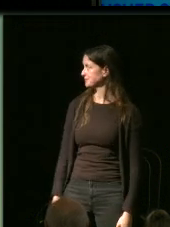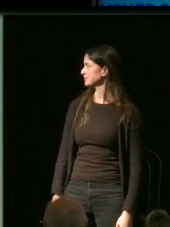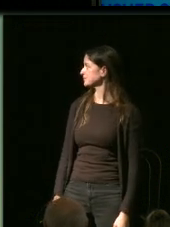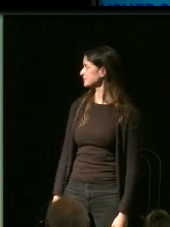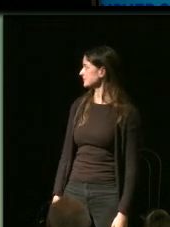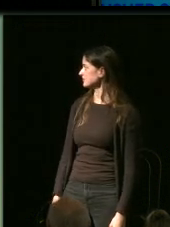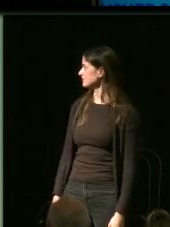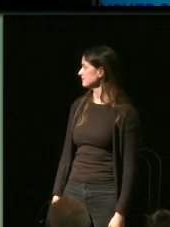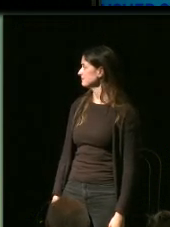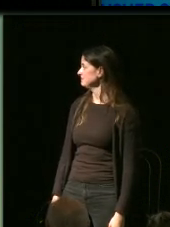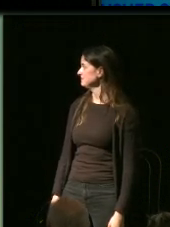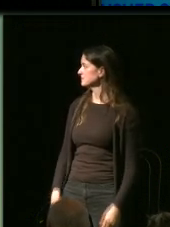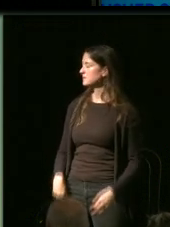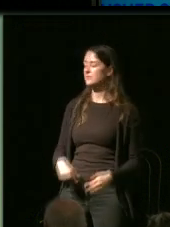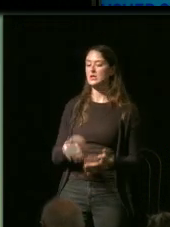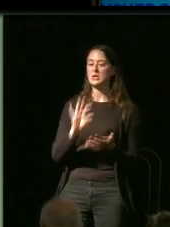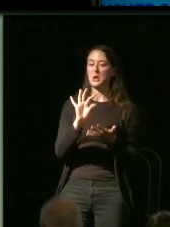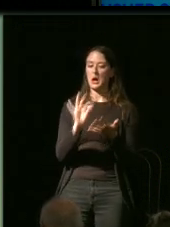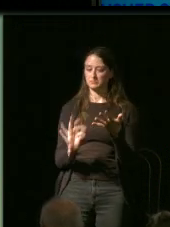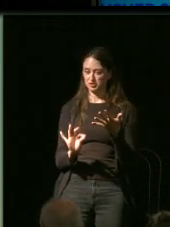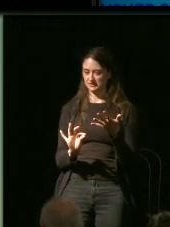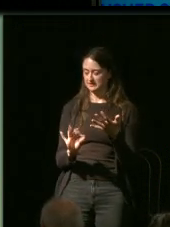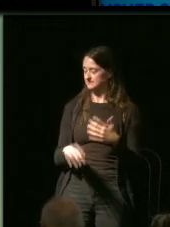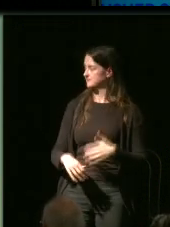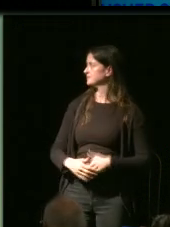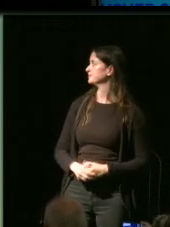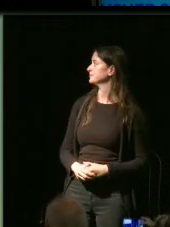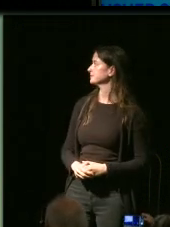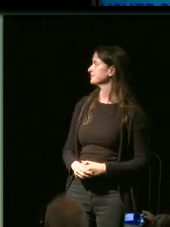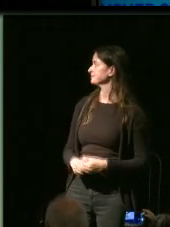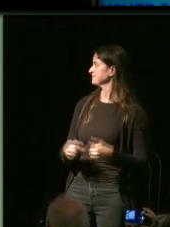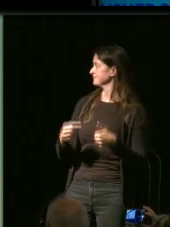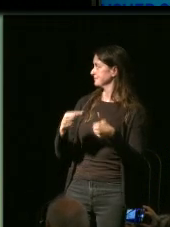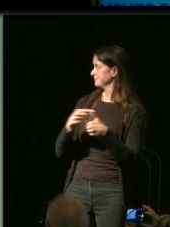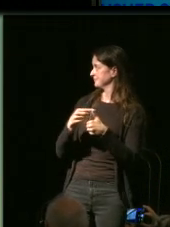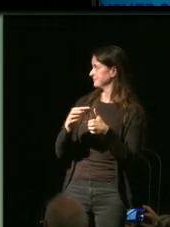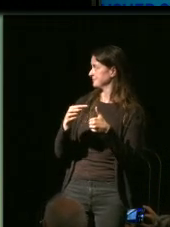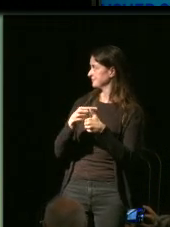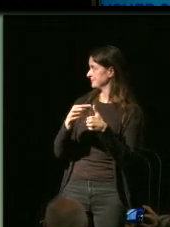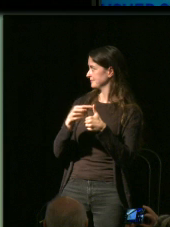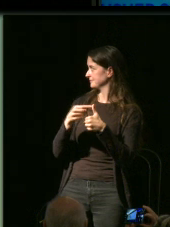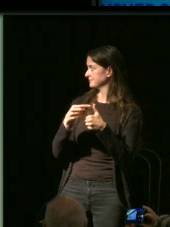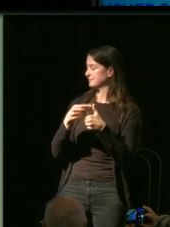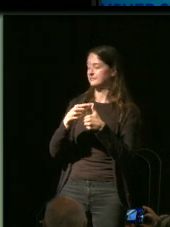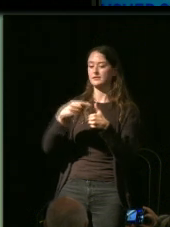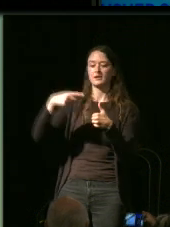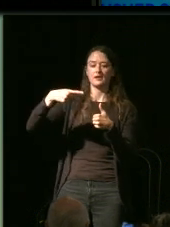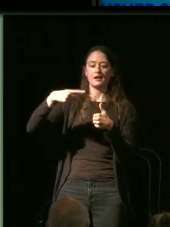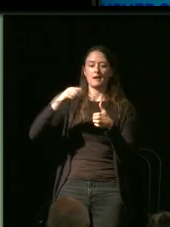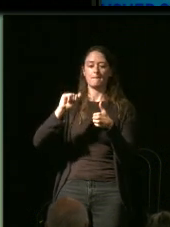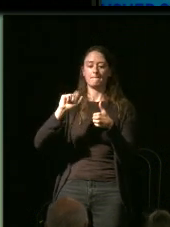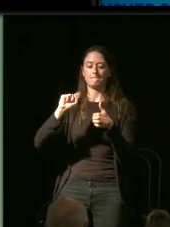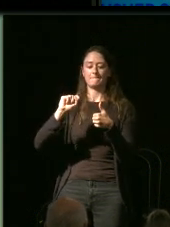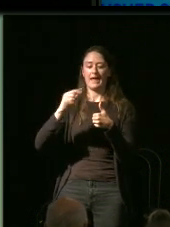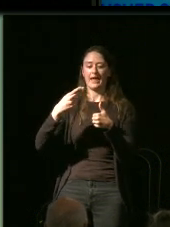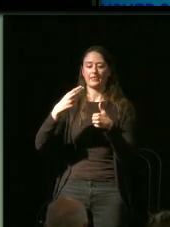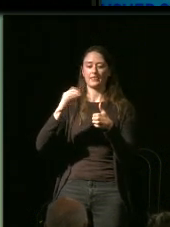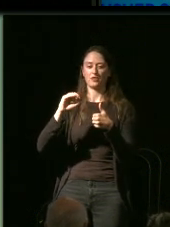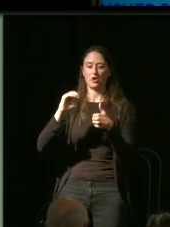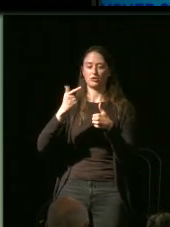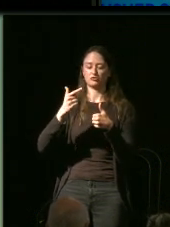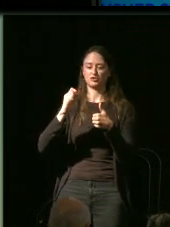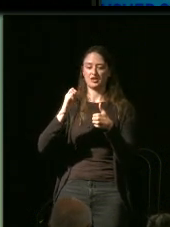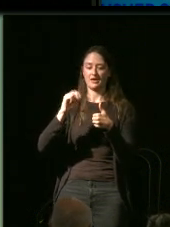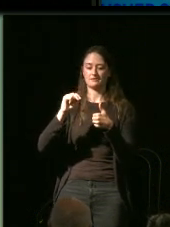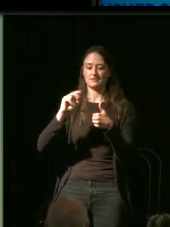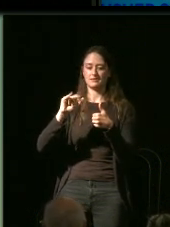use for a known disease-causing misspelling in a gene. A pathogenic variant is known to disrupt the function of that